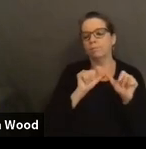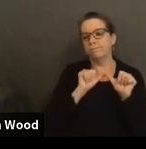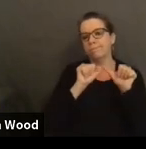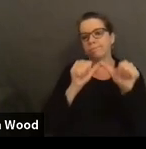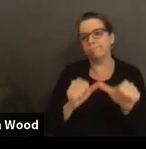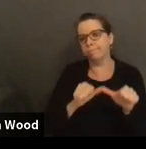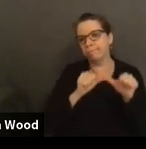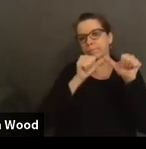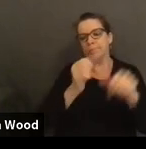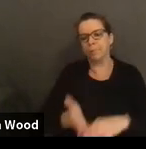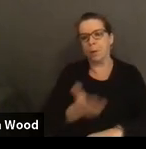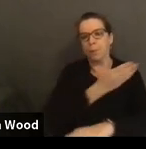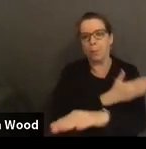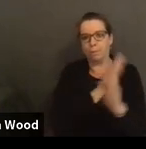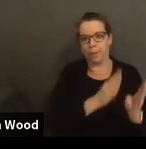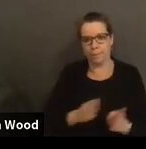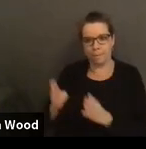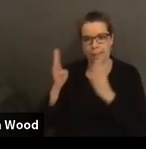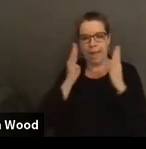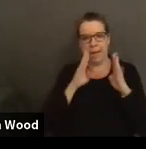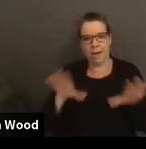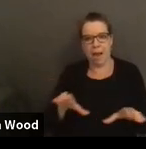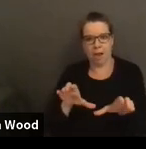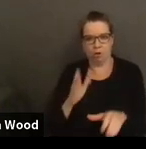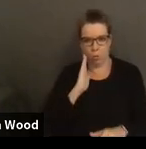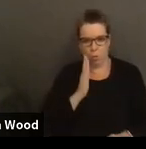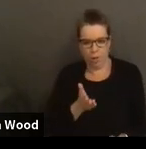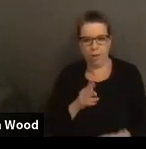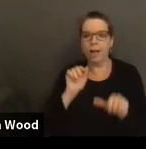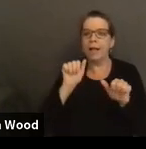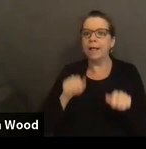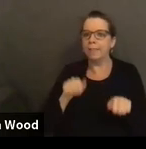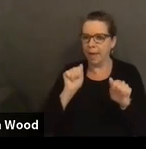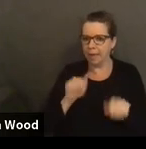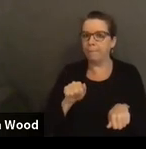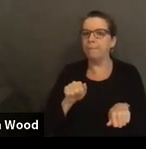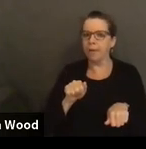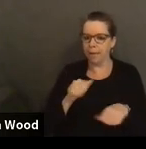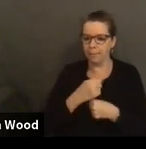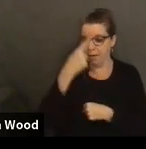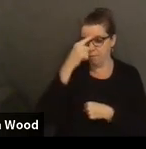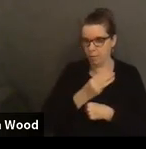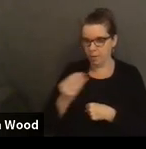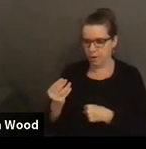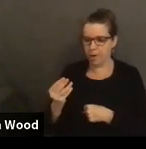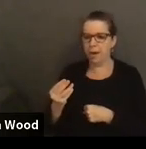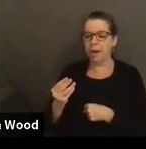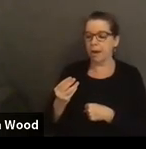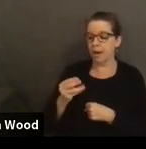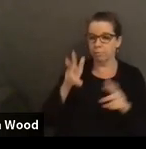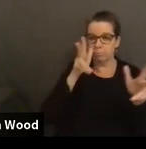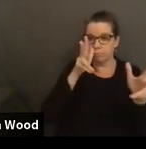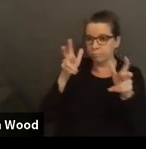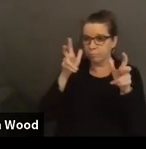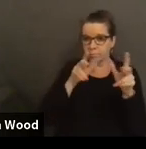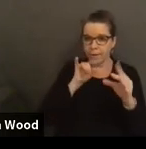improvement plan and action that can be made to the materials informed by the feedback of our